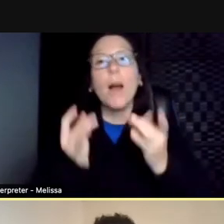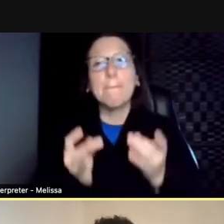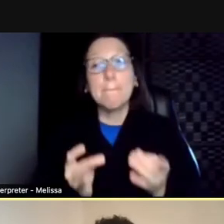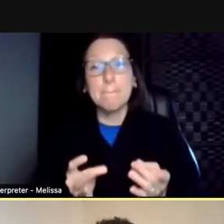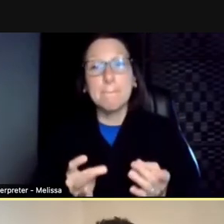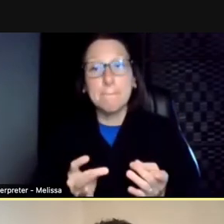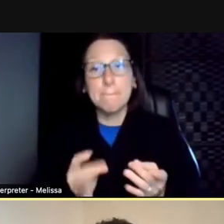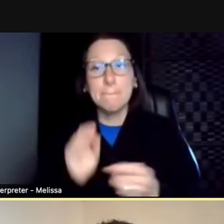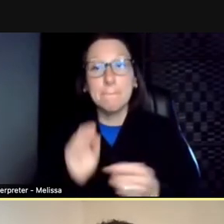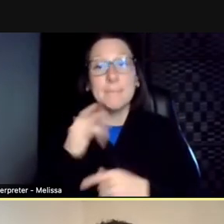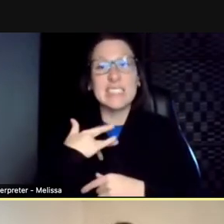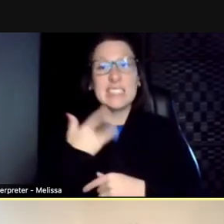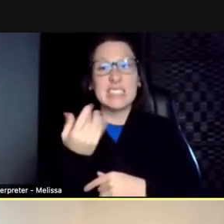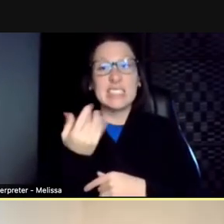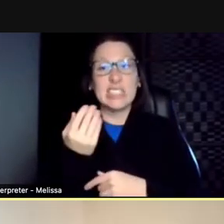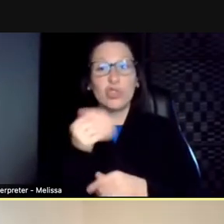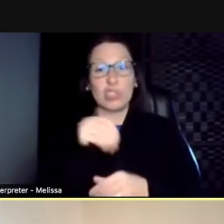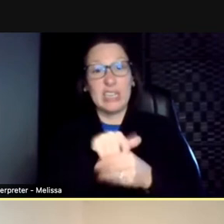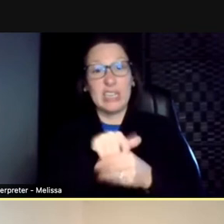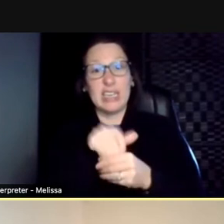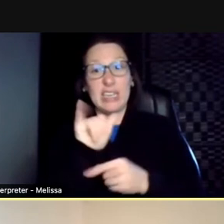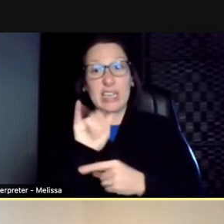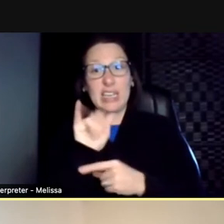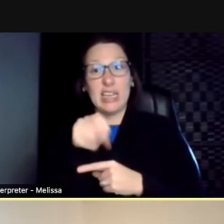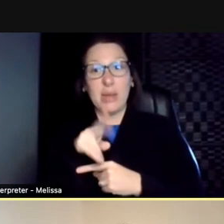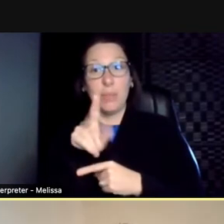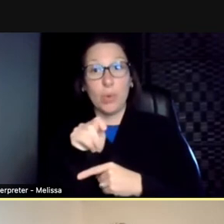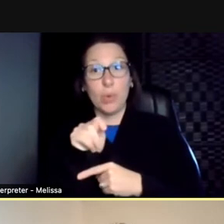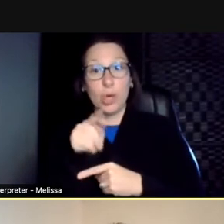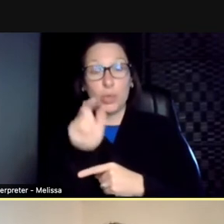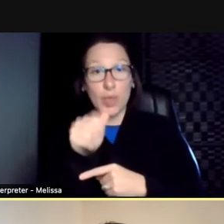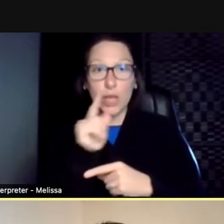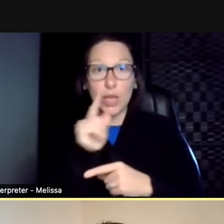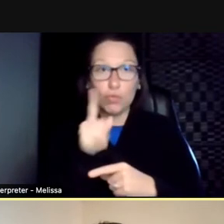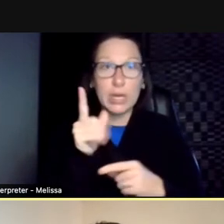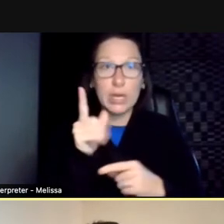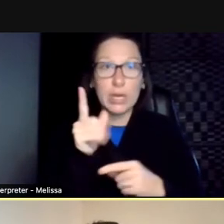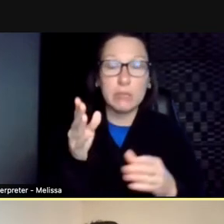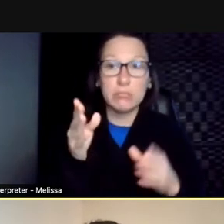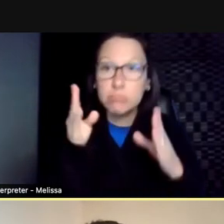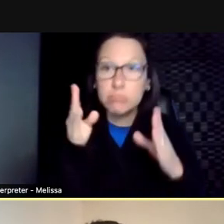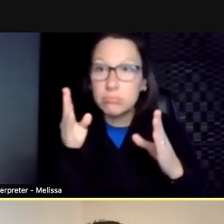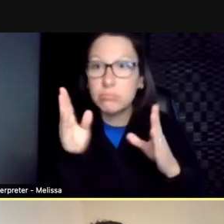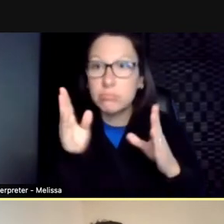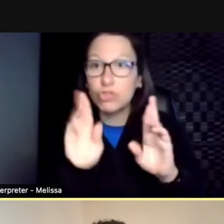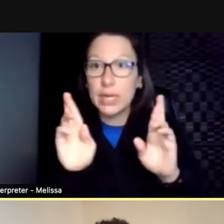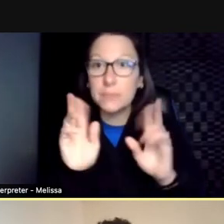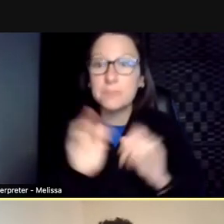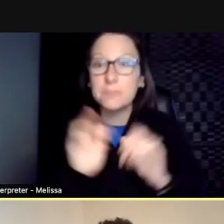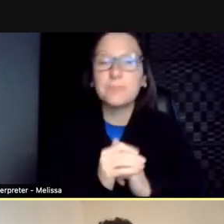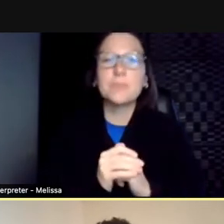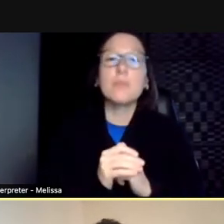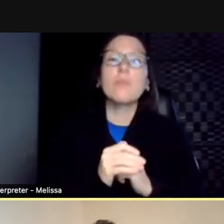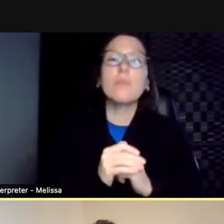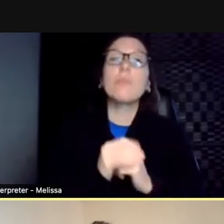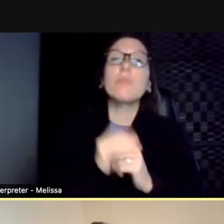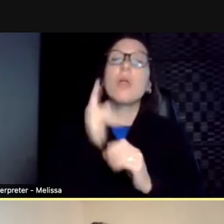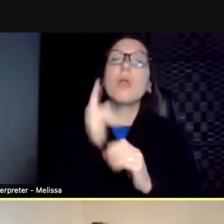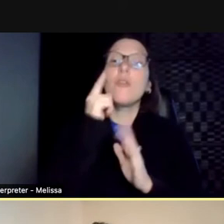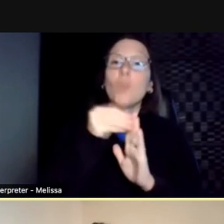order to be able to attend better. Okay. For students with CVI, they may need to